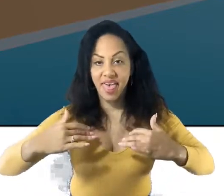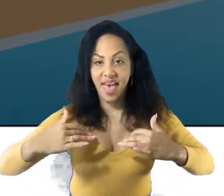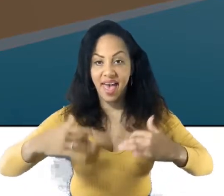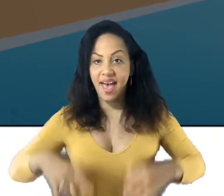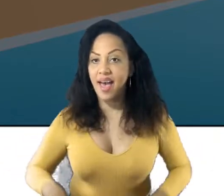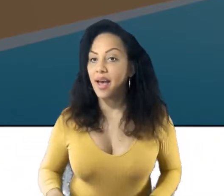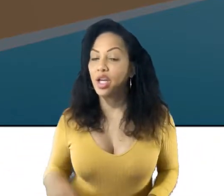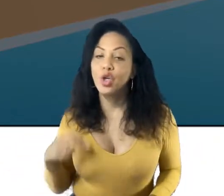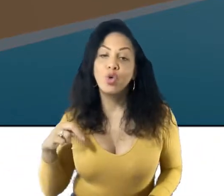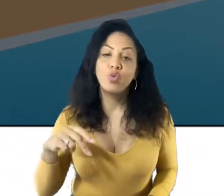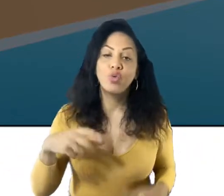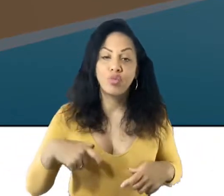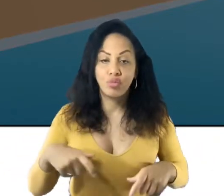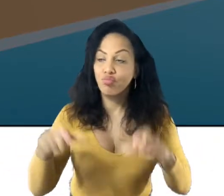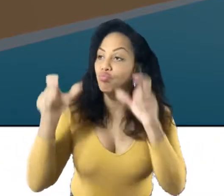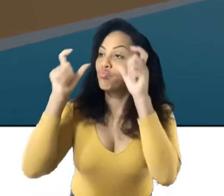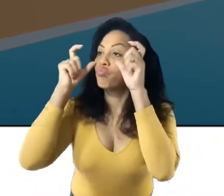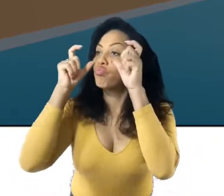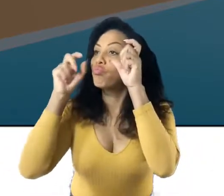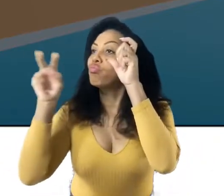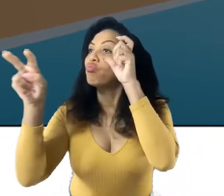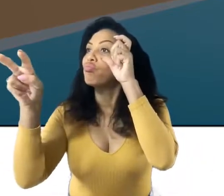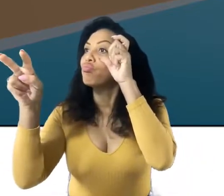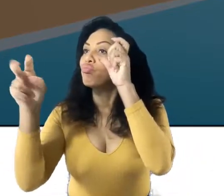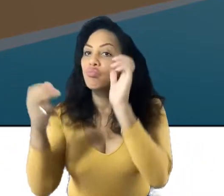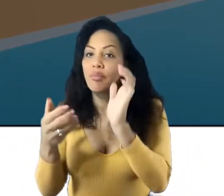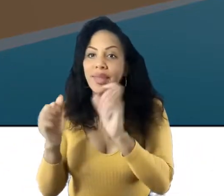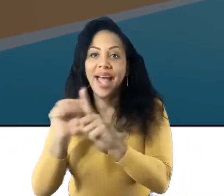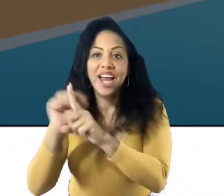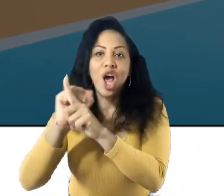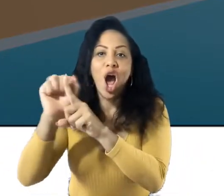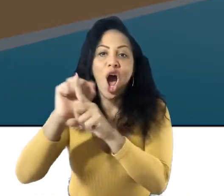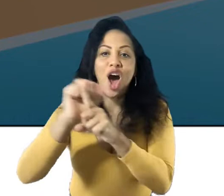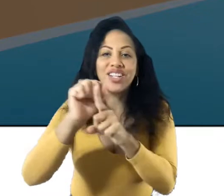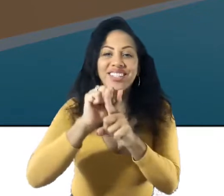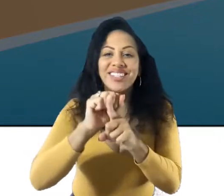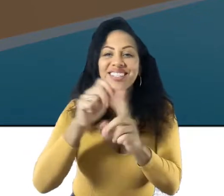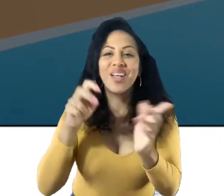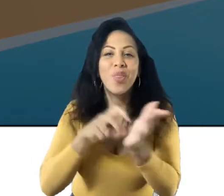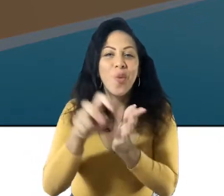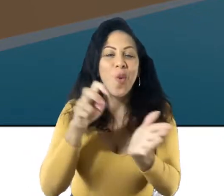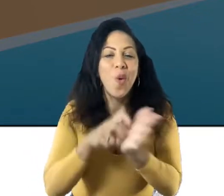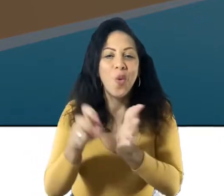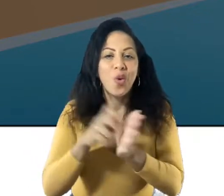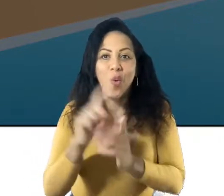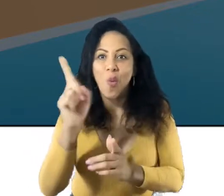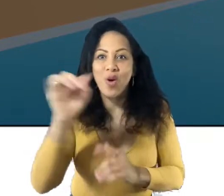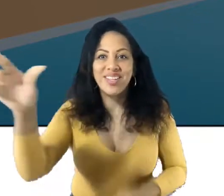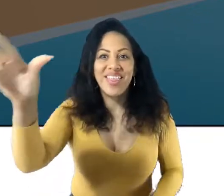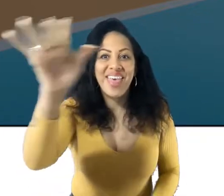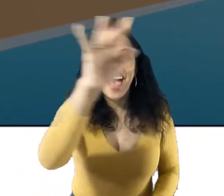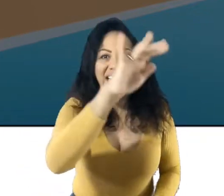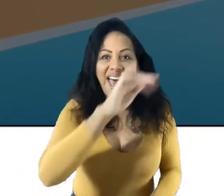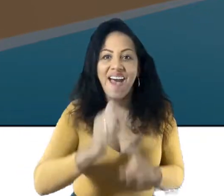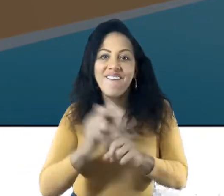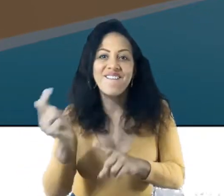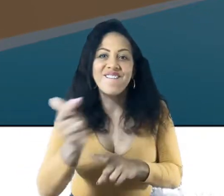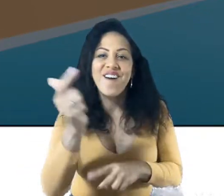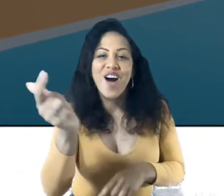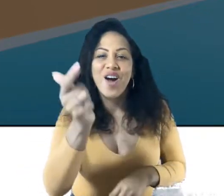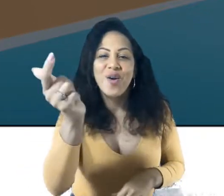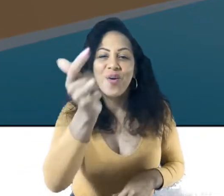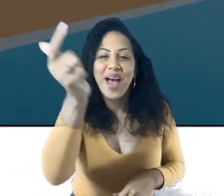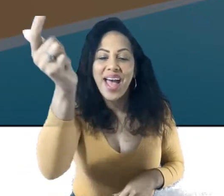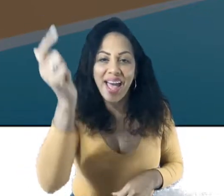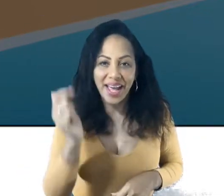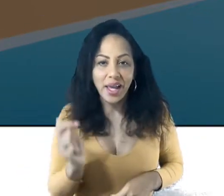walk and give you a sense of what is there in the distance if you wanted that. And I'm hoping that in the walk what we